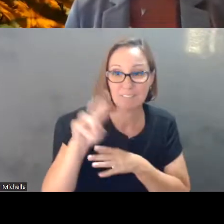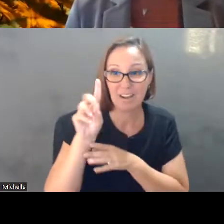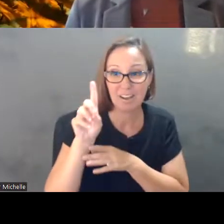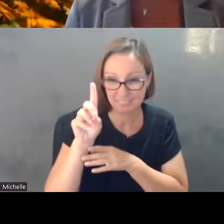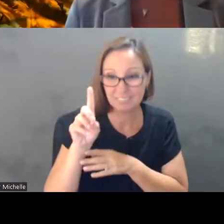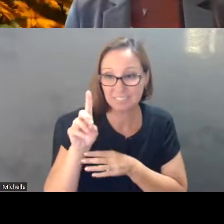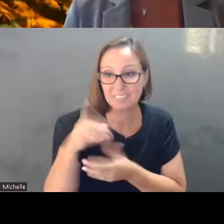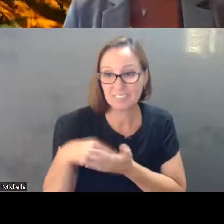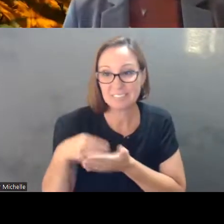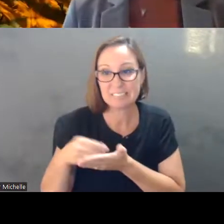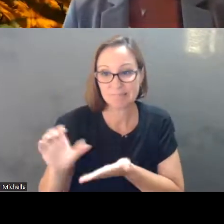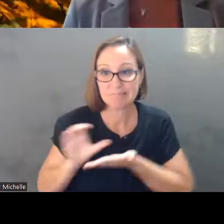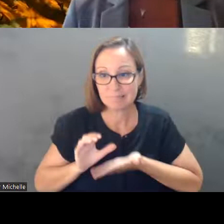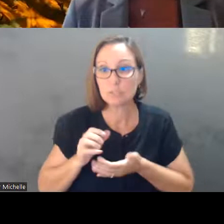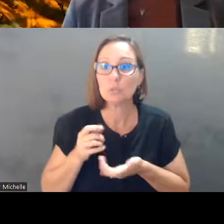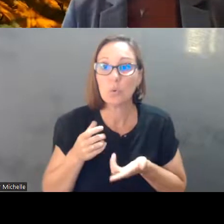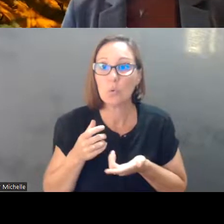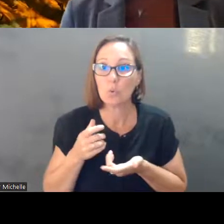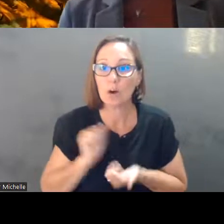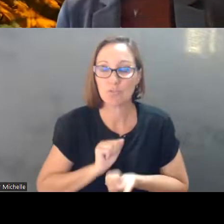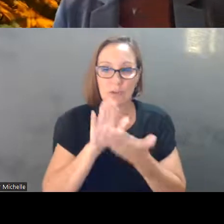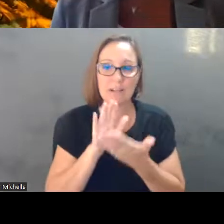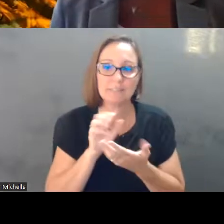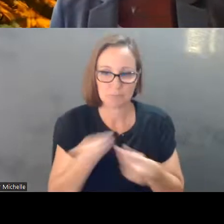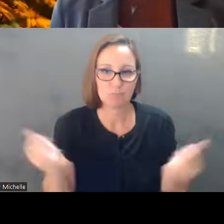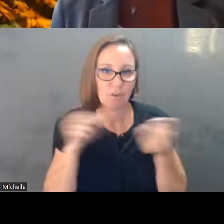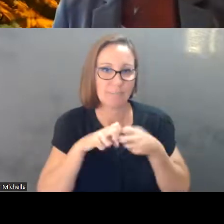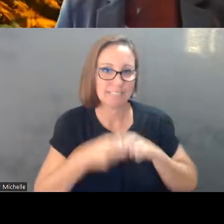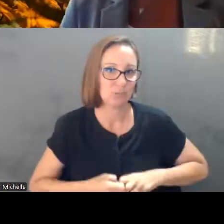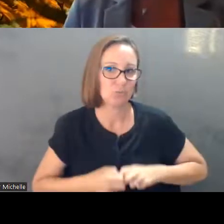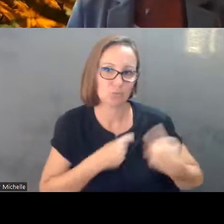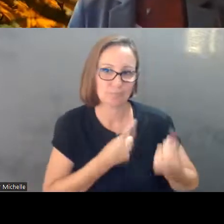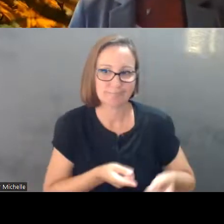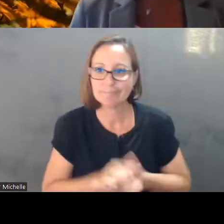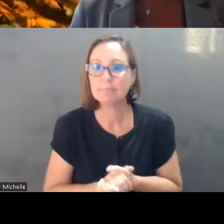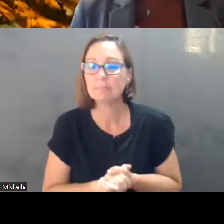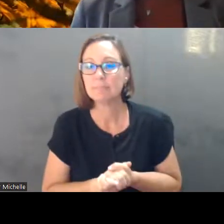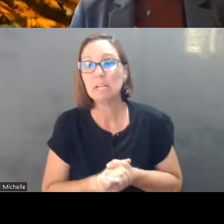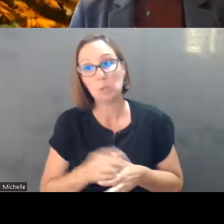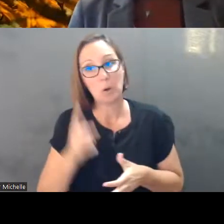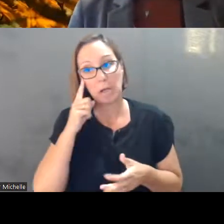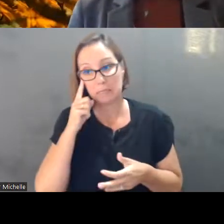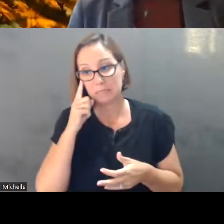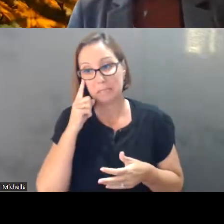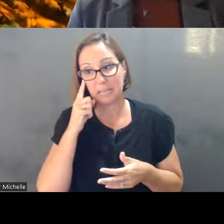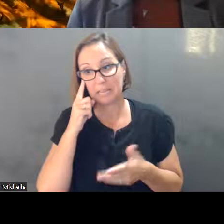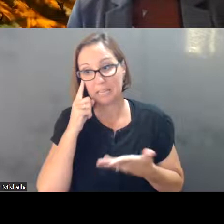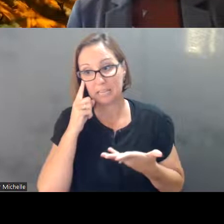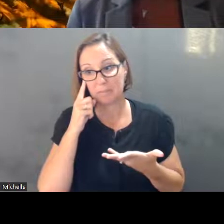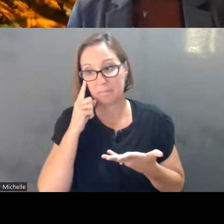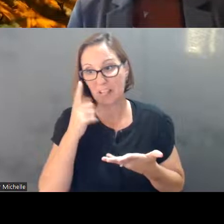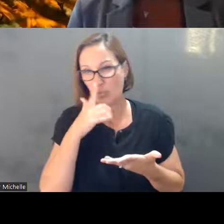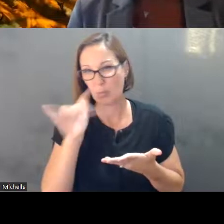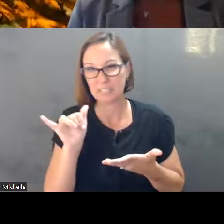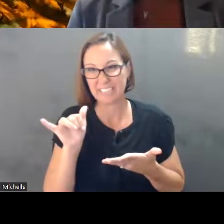address some of these issues. And so I think looks like